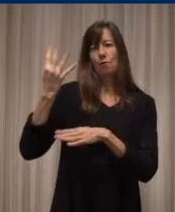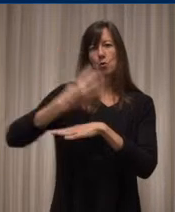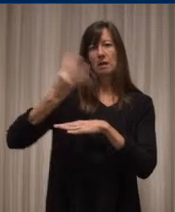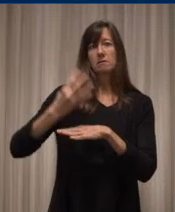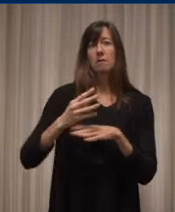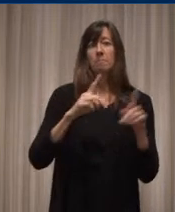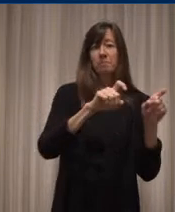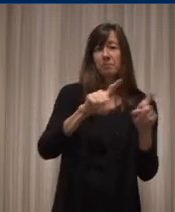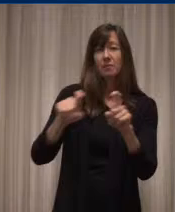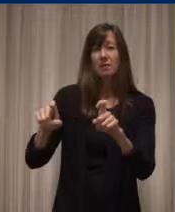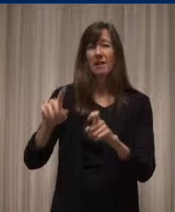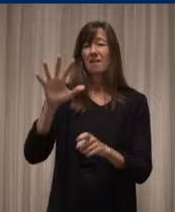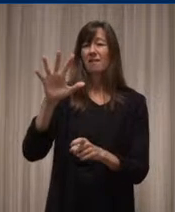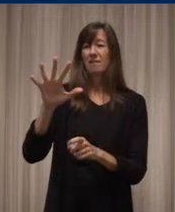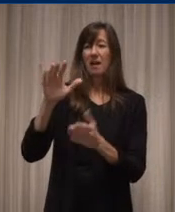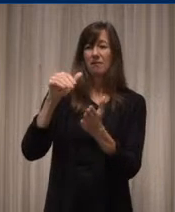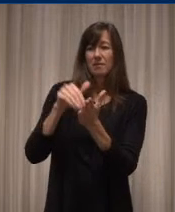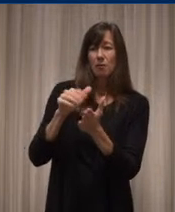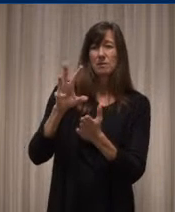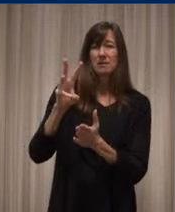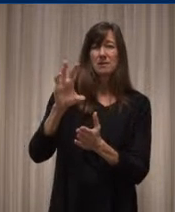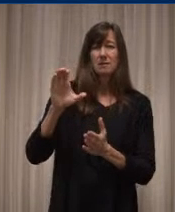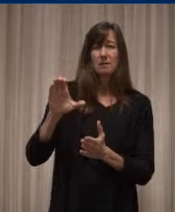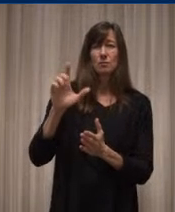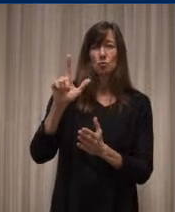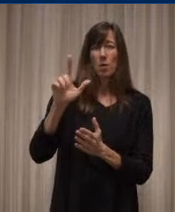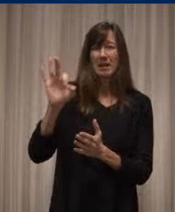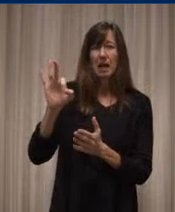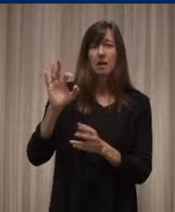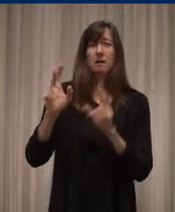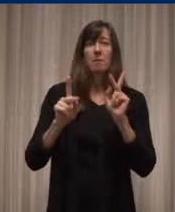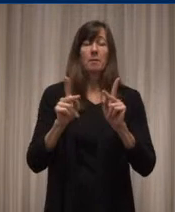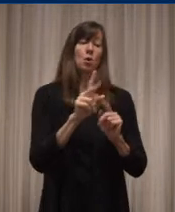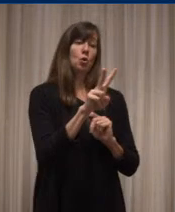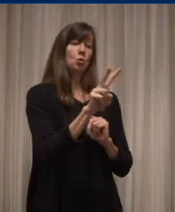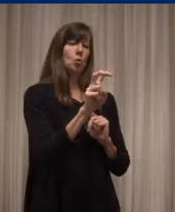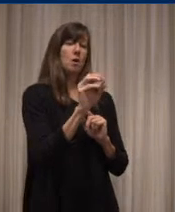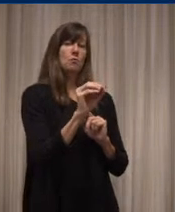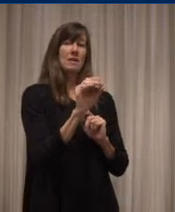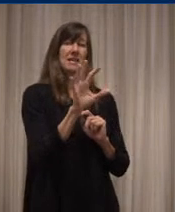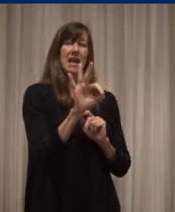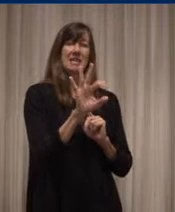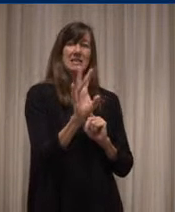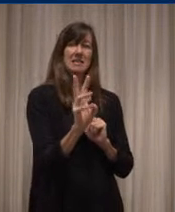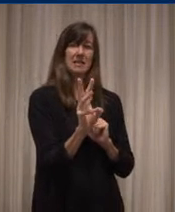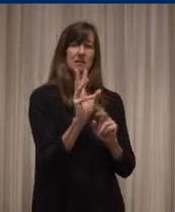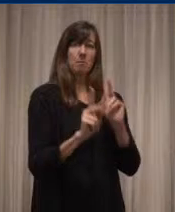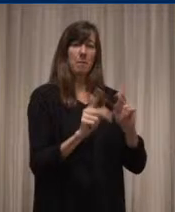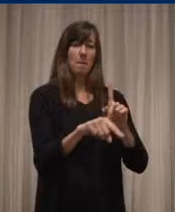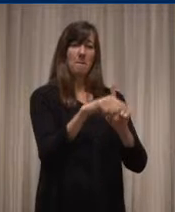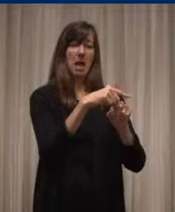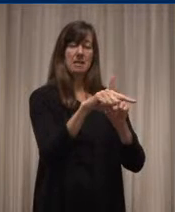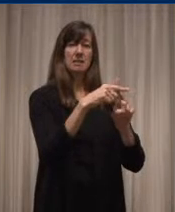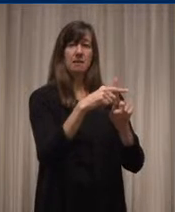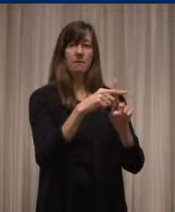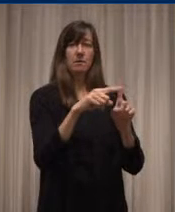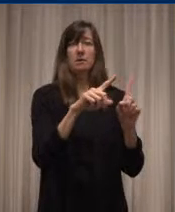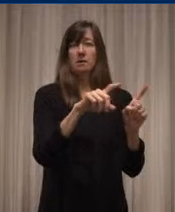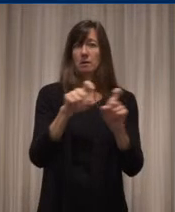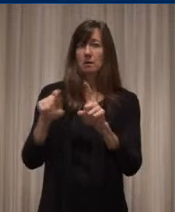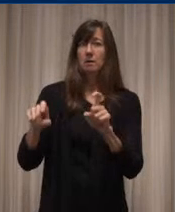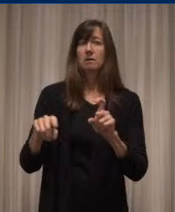5,629, 5629, and had 296 come back positive. So in the last 4